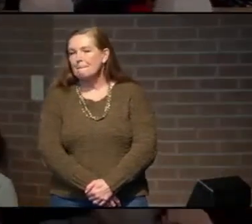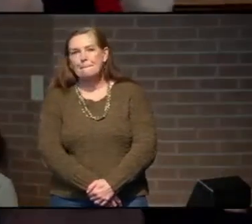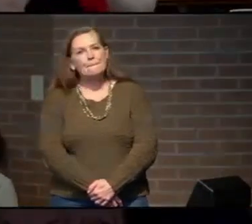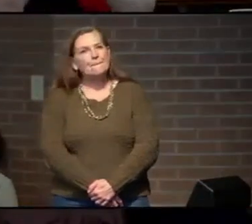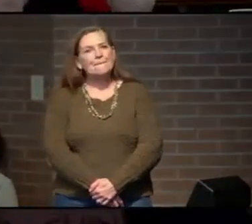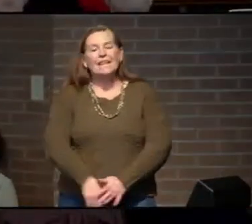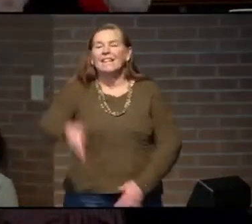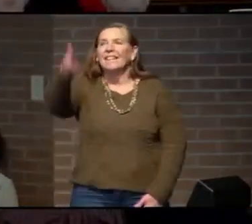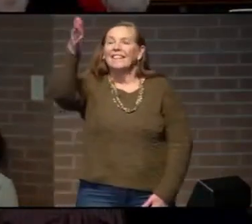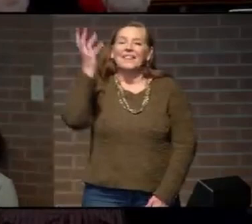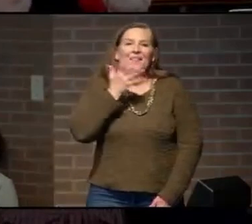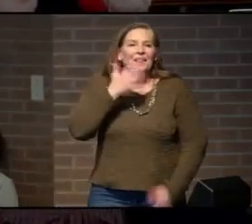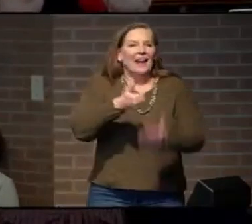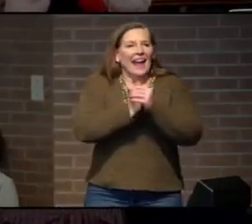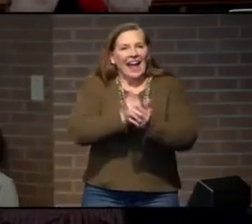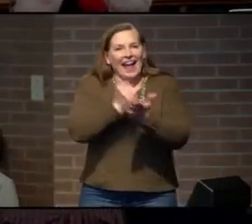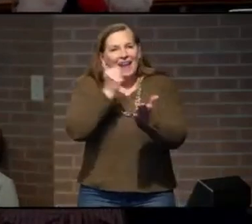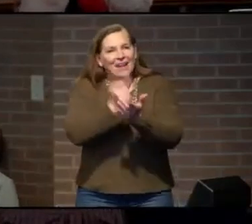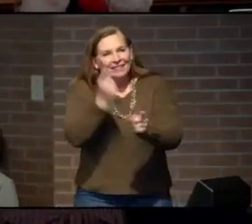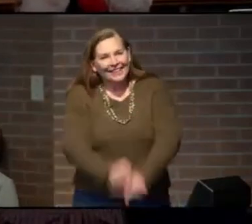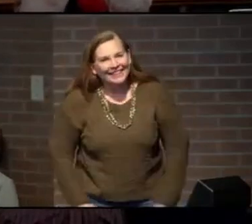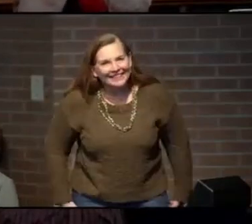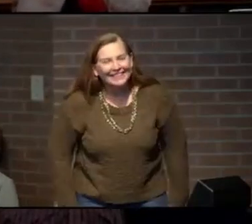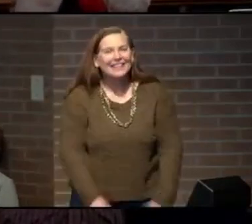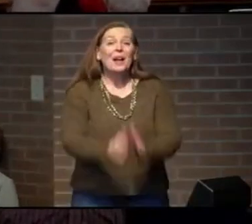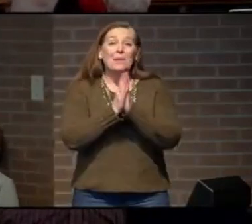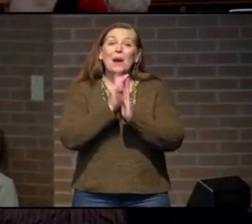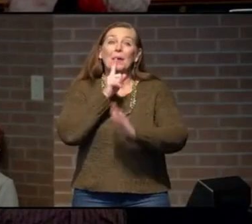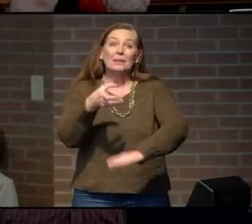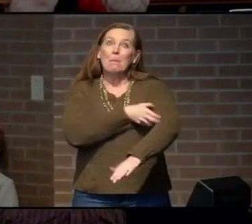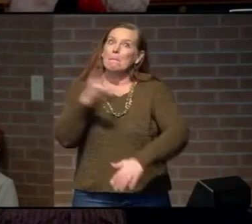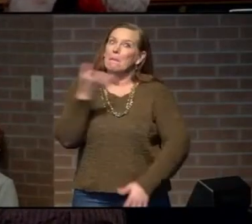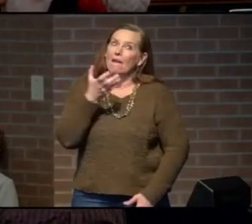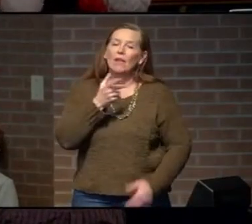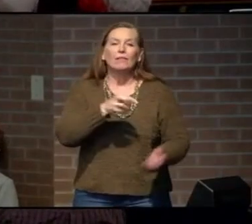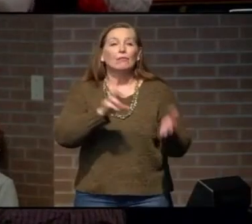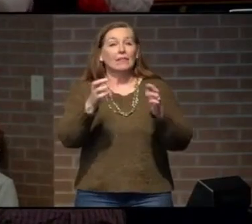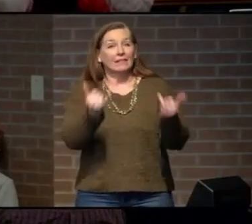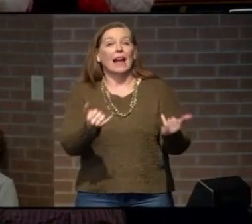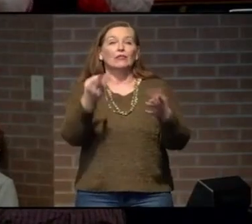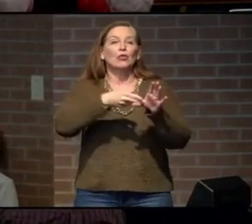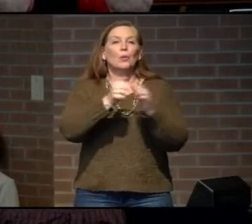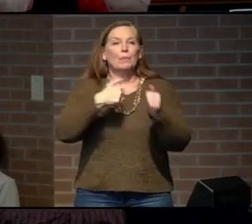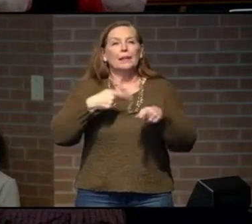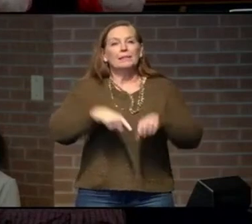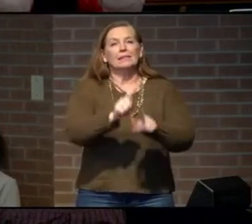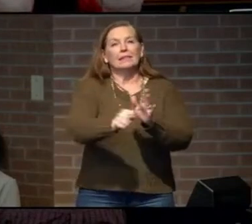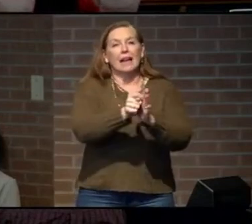Yeah, amen, right? Prayer is powerful, and so I invite you now to join me in a time of prayer.